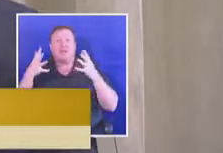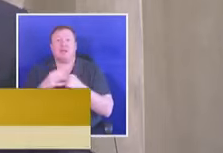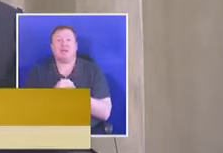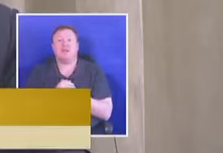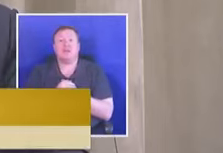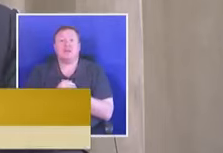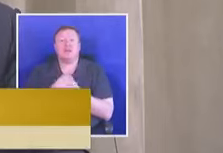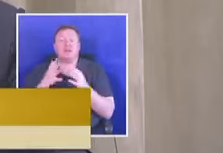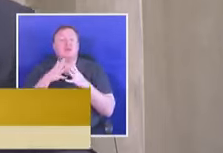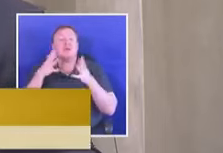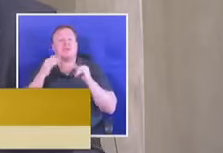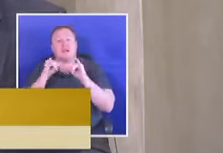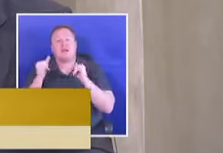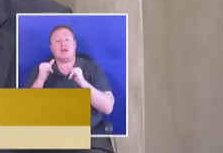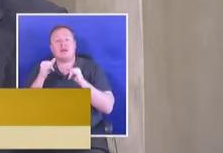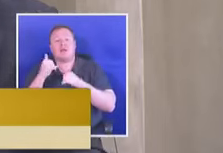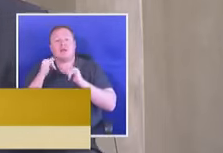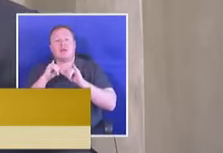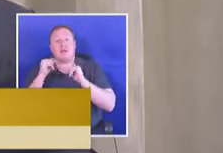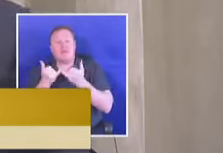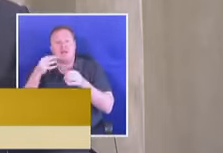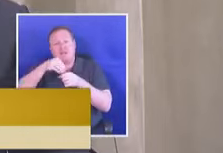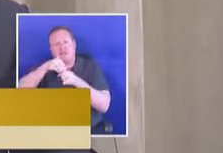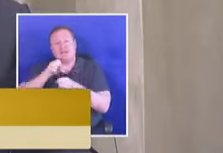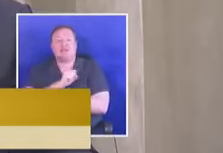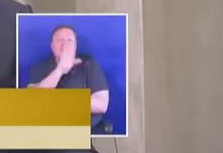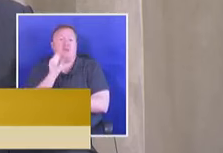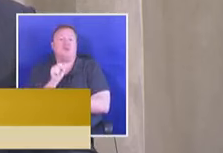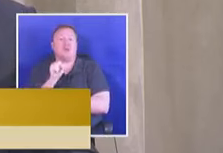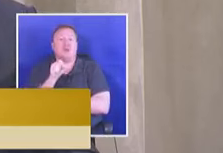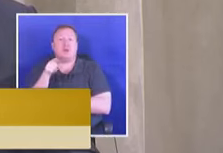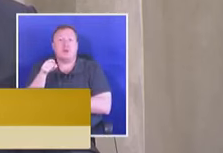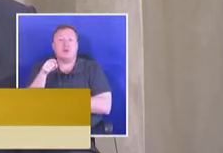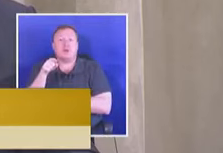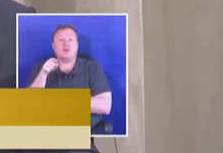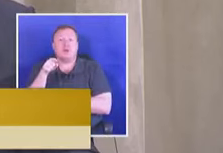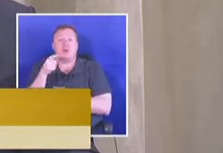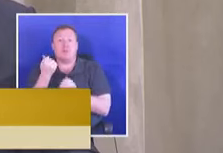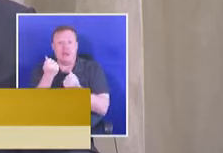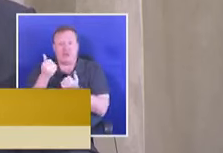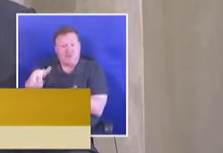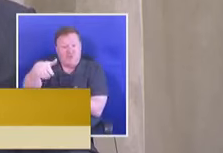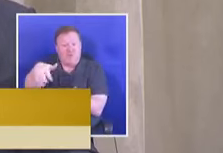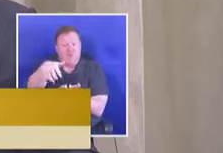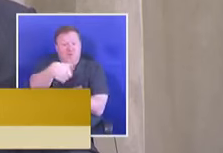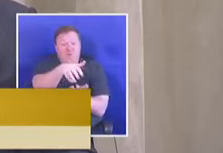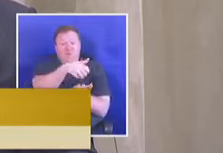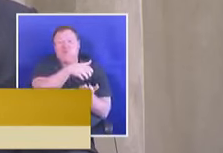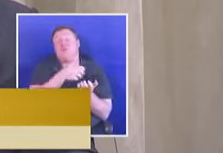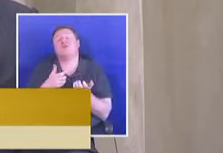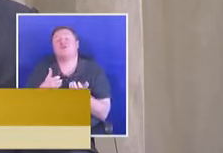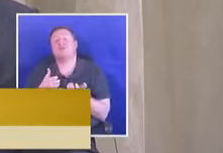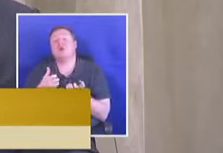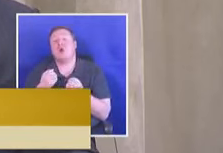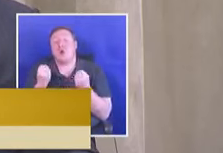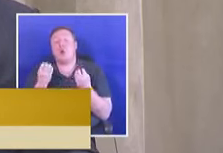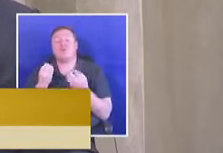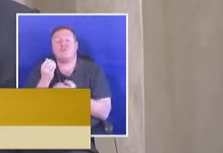our country generates a revenue that is far above many other companies in our